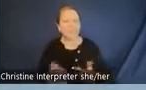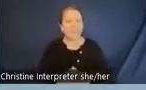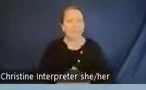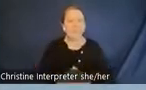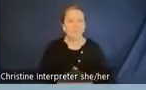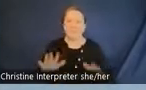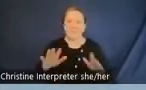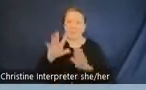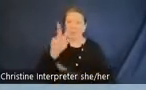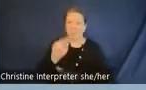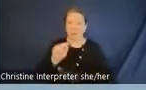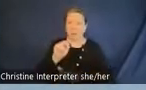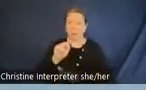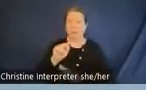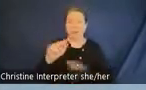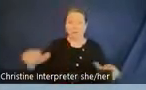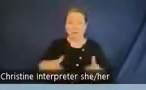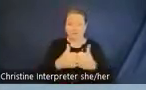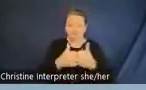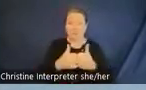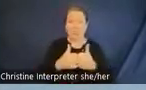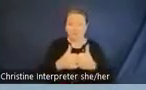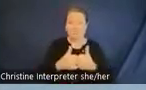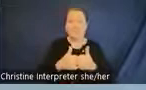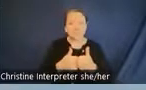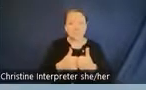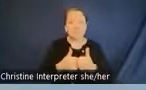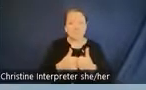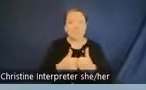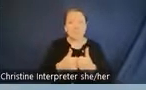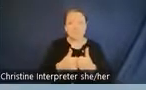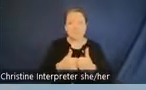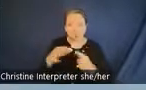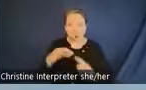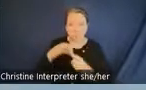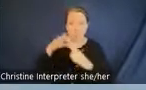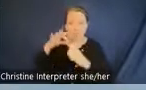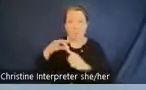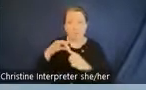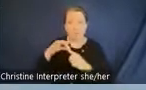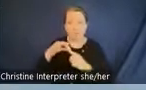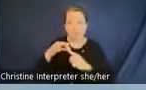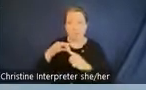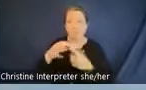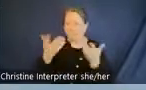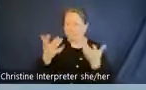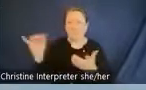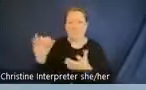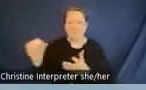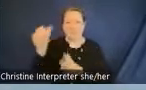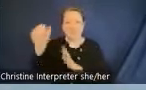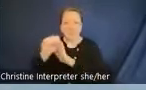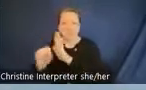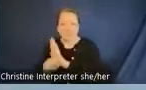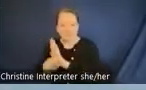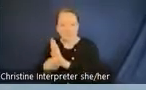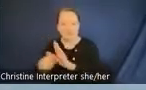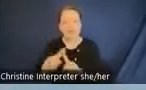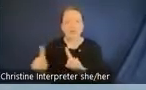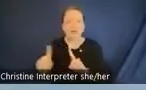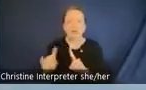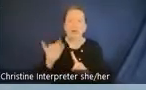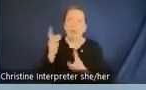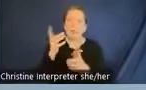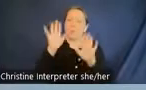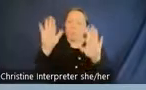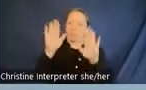state in the housing world are certainly unique, as they are in every state. But what's also wonderfully unique